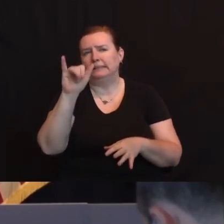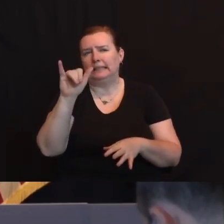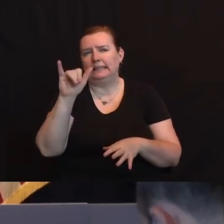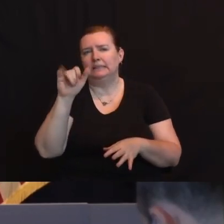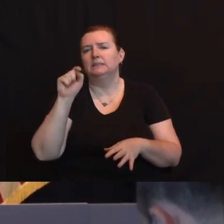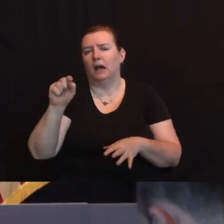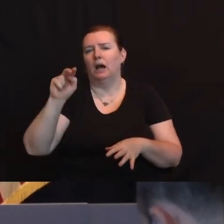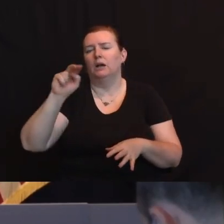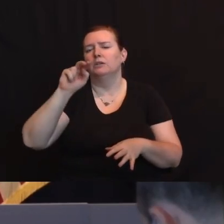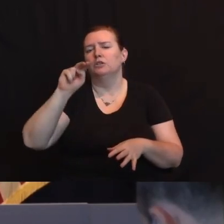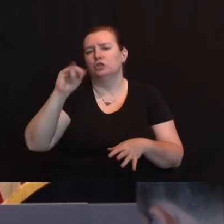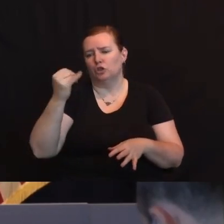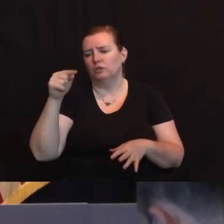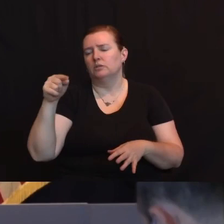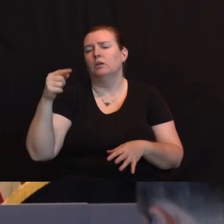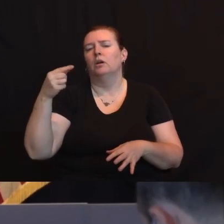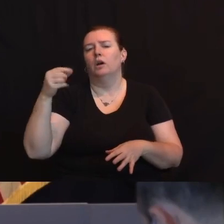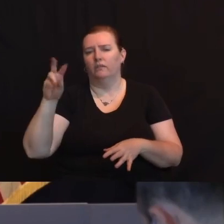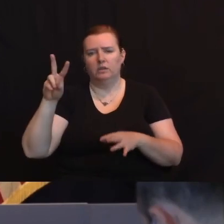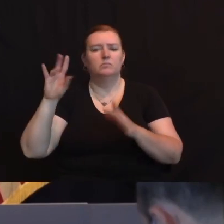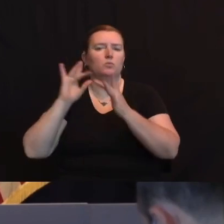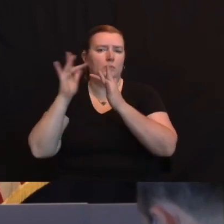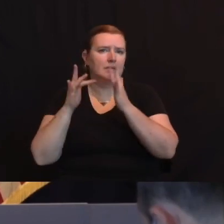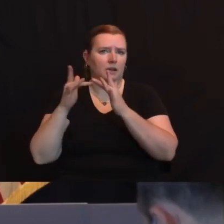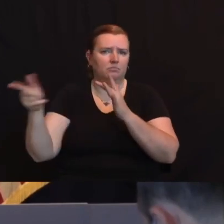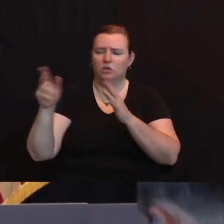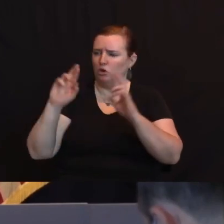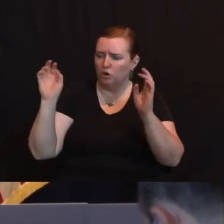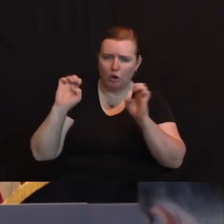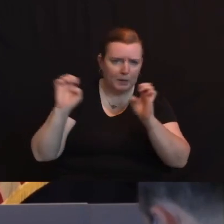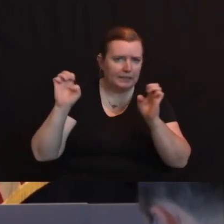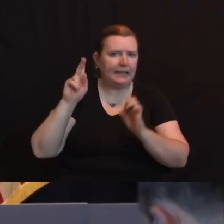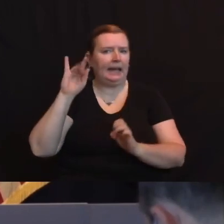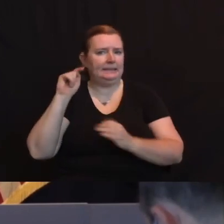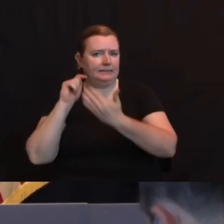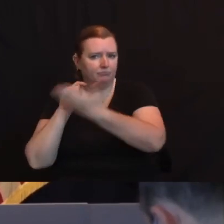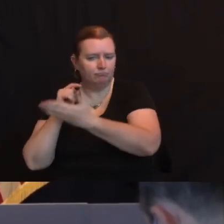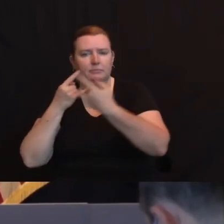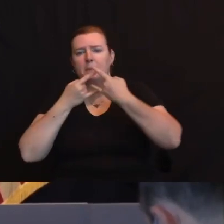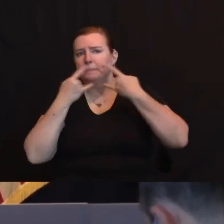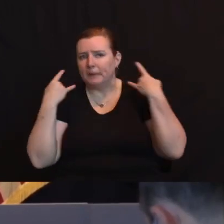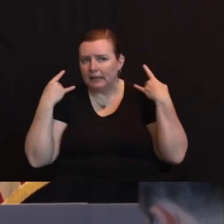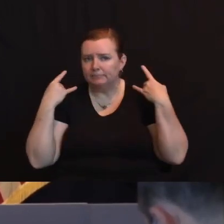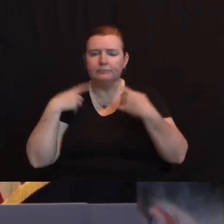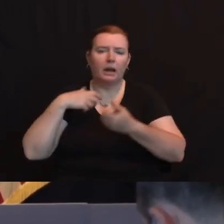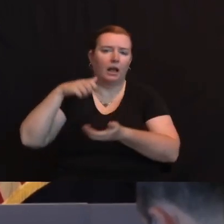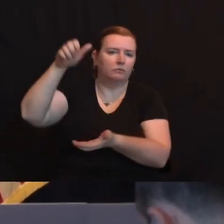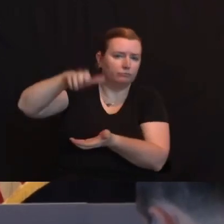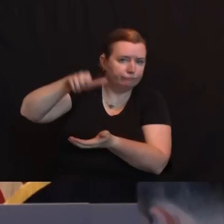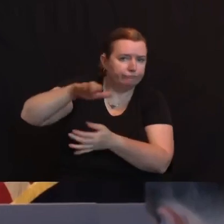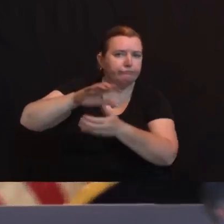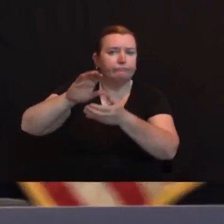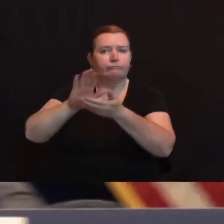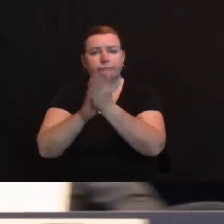now include facial coverings, hand sanitizer, and we're ready for it, Gov. Thank you.